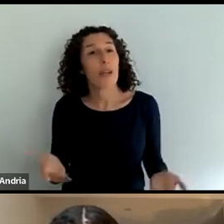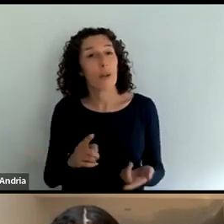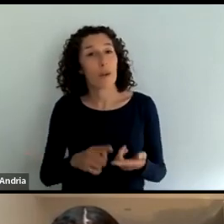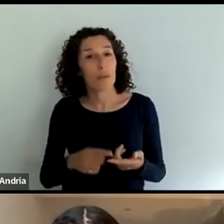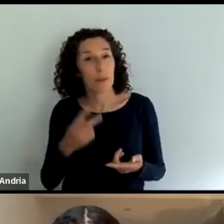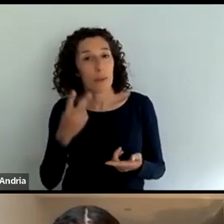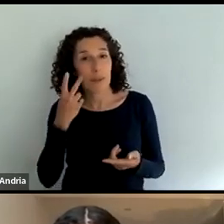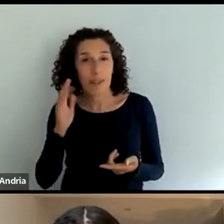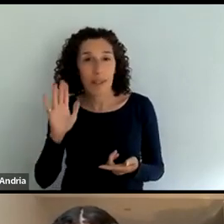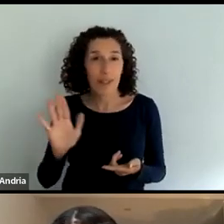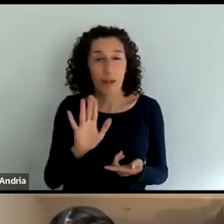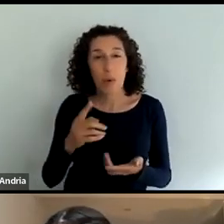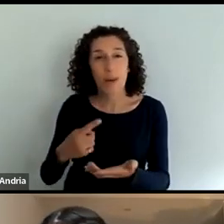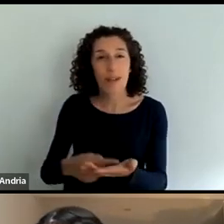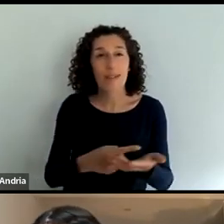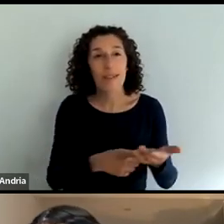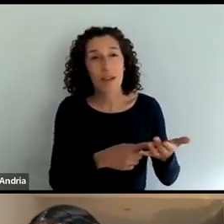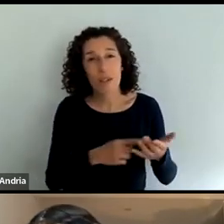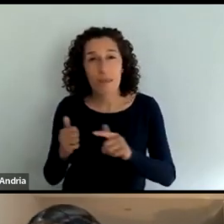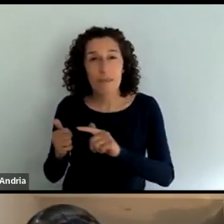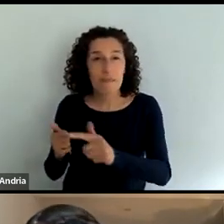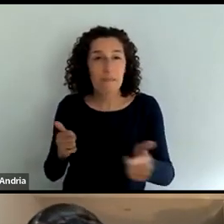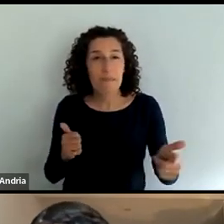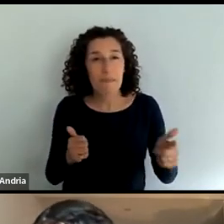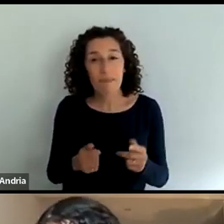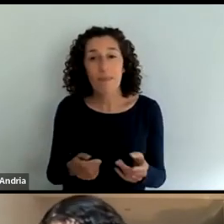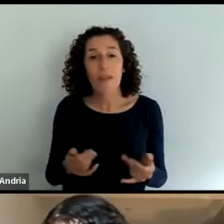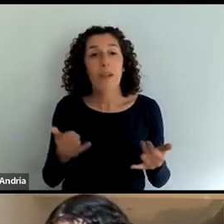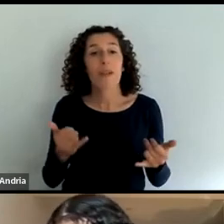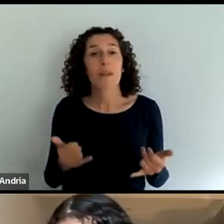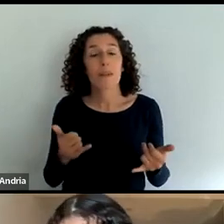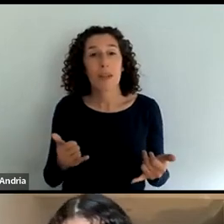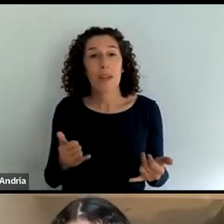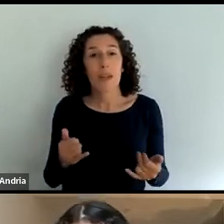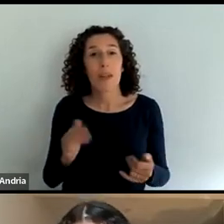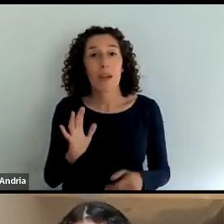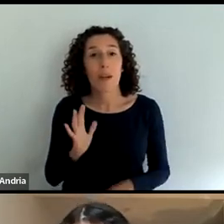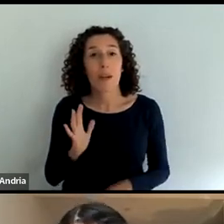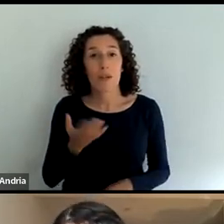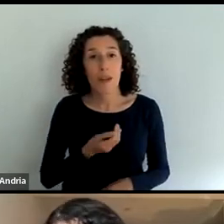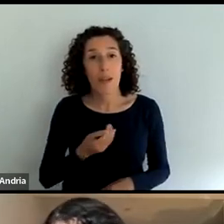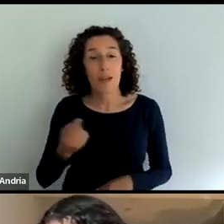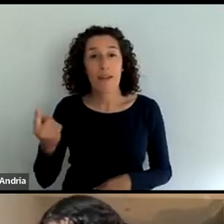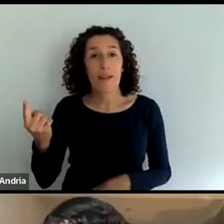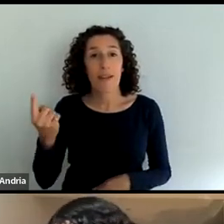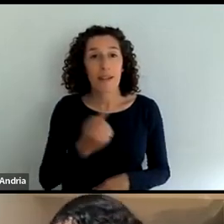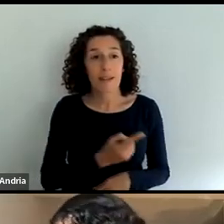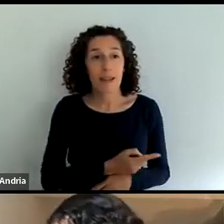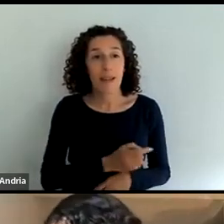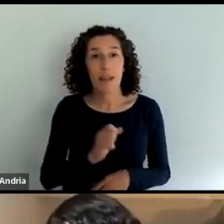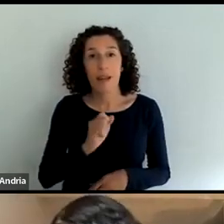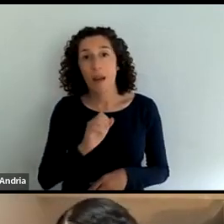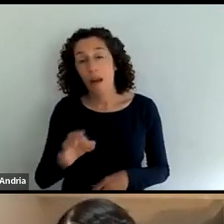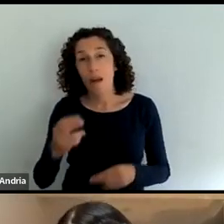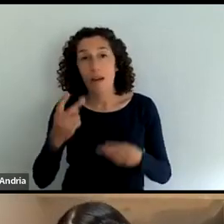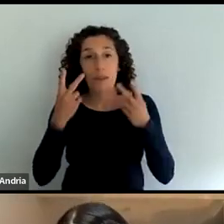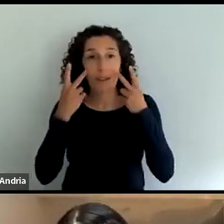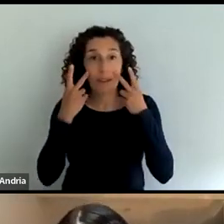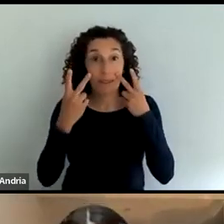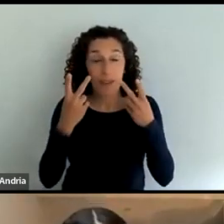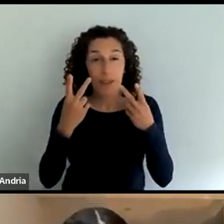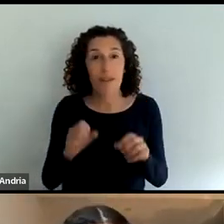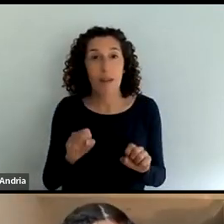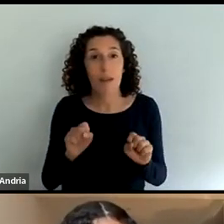see. So today is the Trans Day of Visibility. So my first question